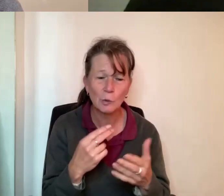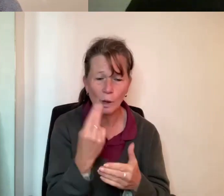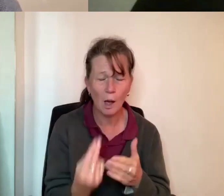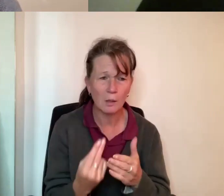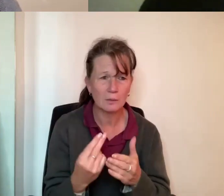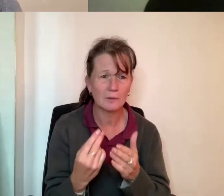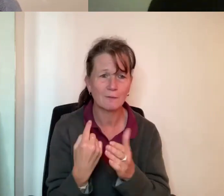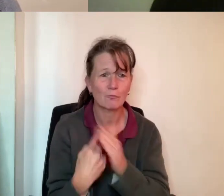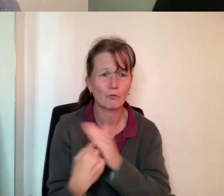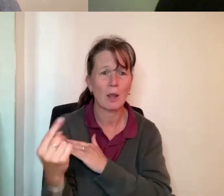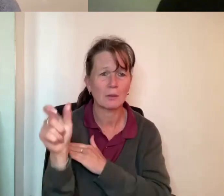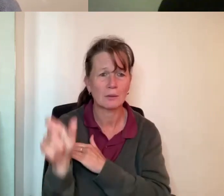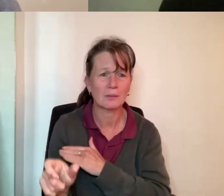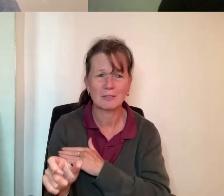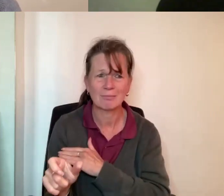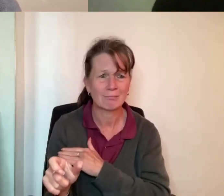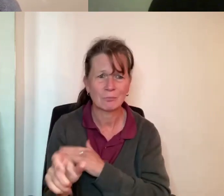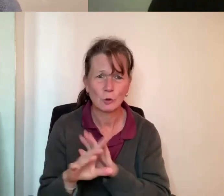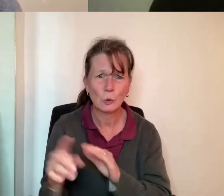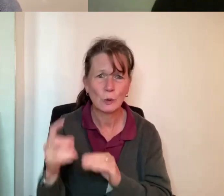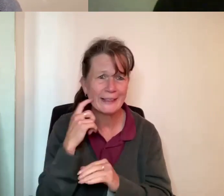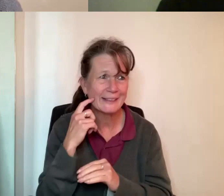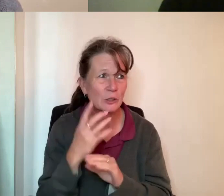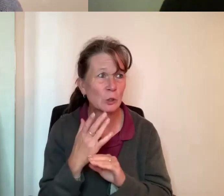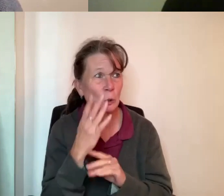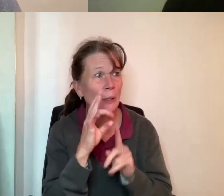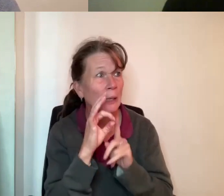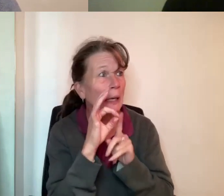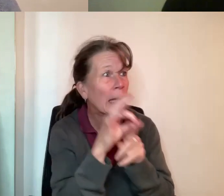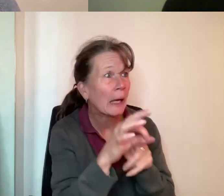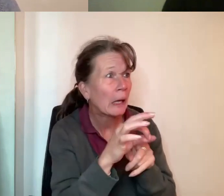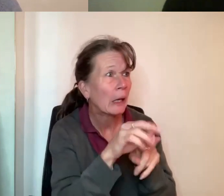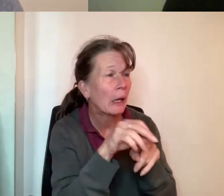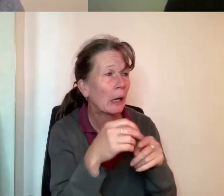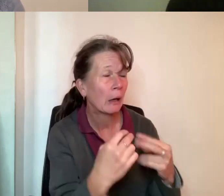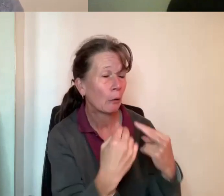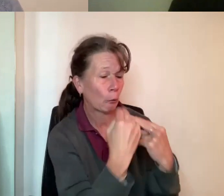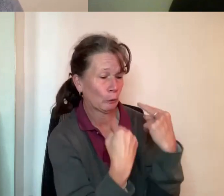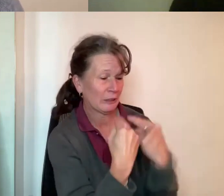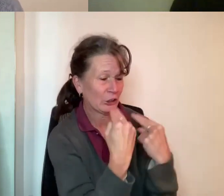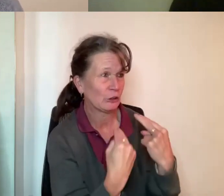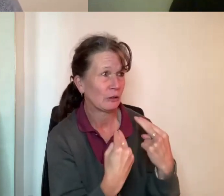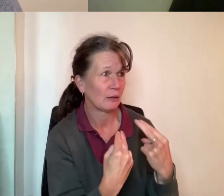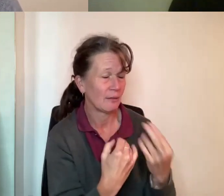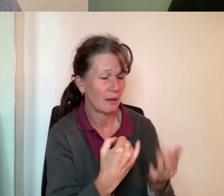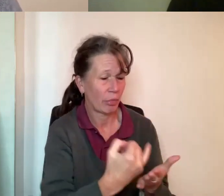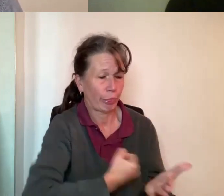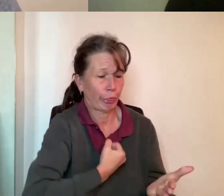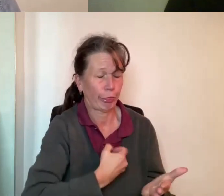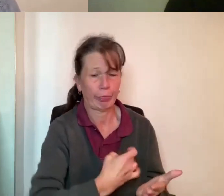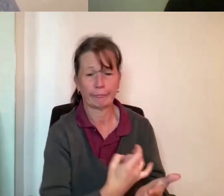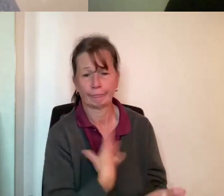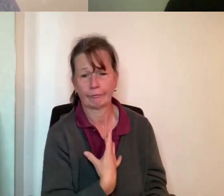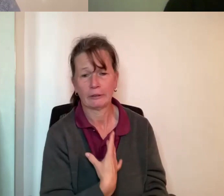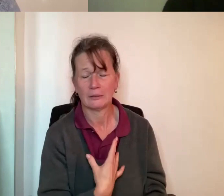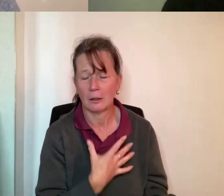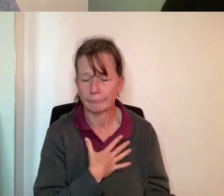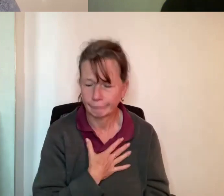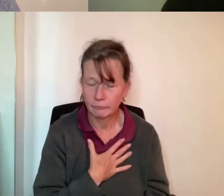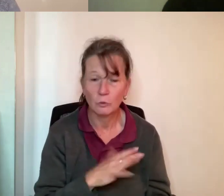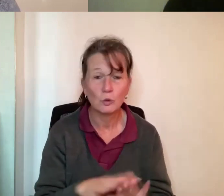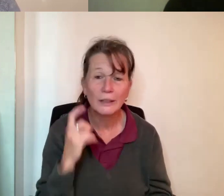It's not easy to go up for stuff and not get it. So again, interesting to see what other people say about that.